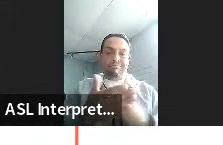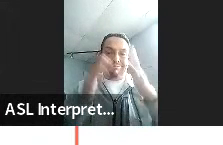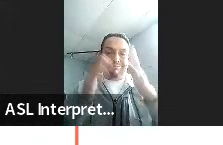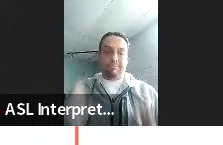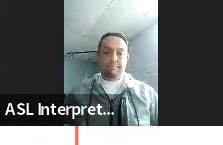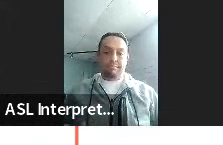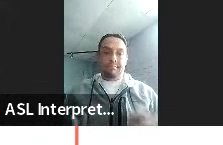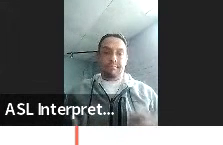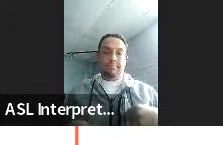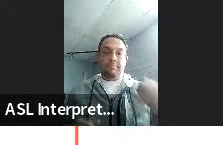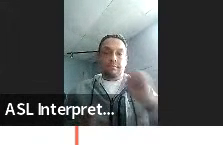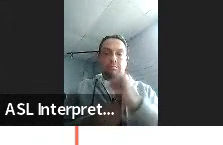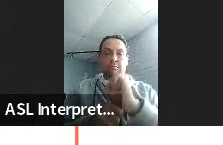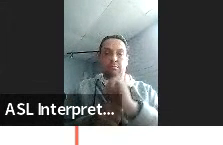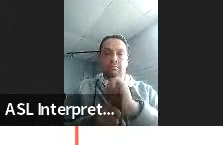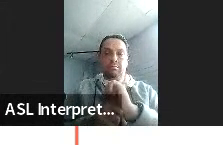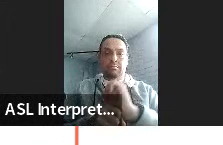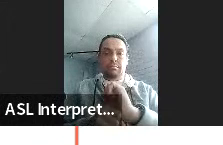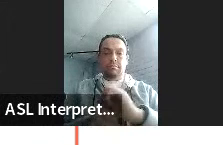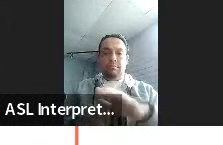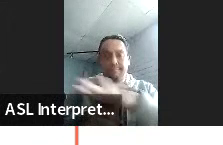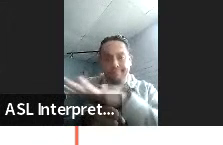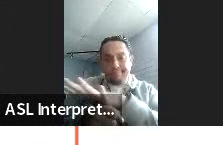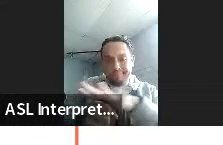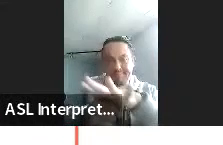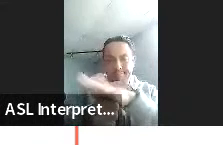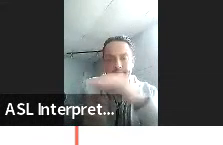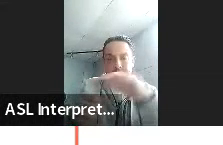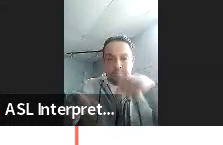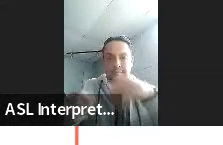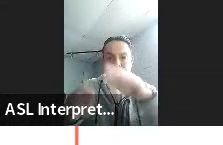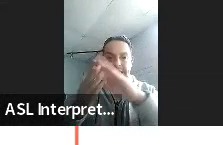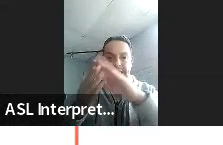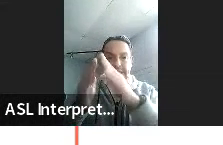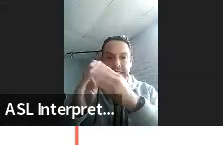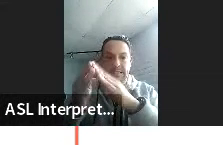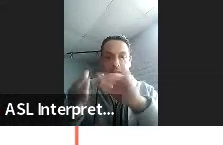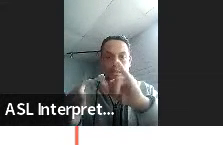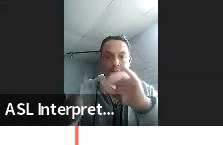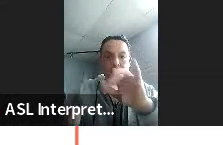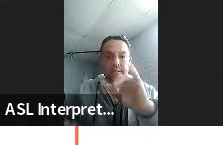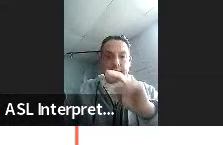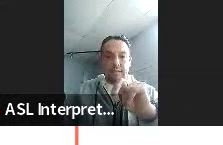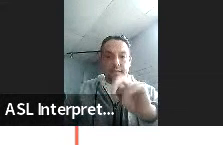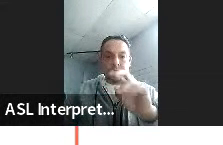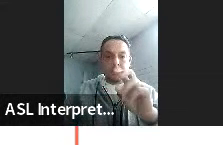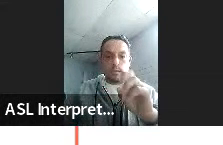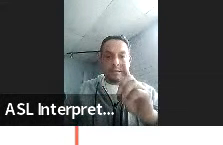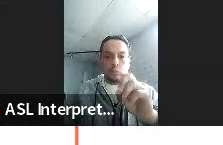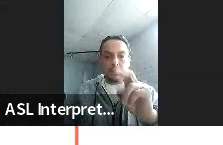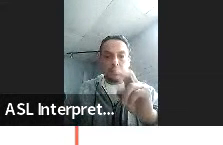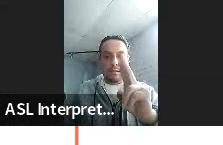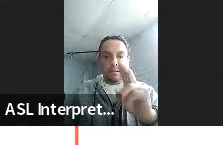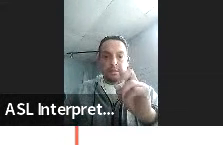areas of this city. And my question has to do with use groups for